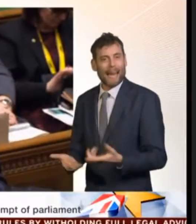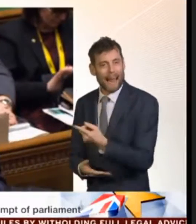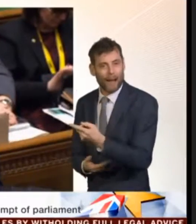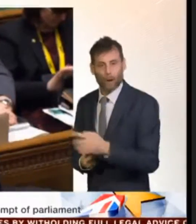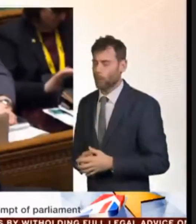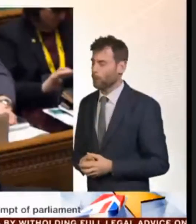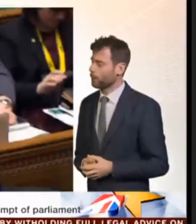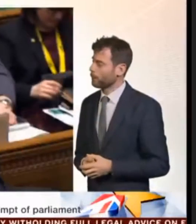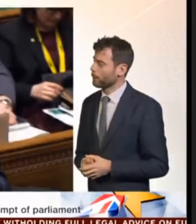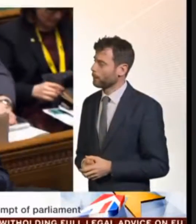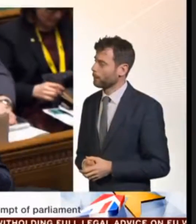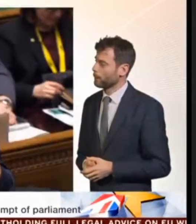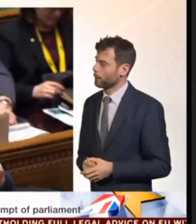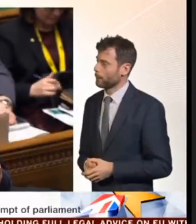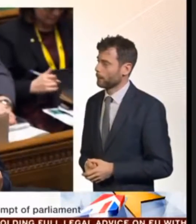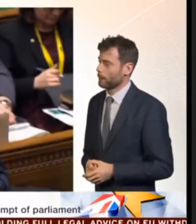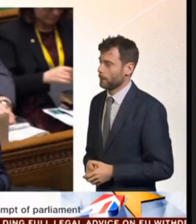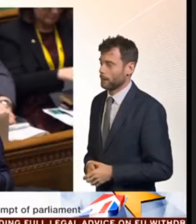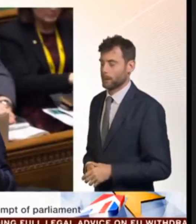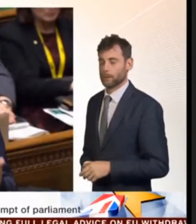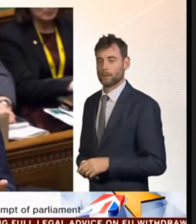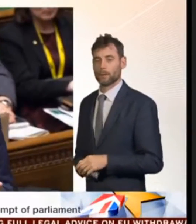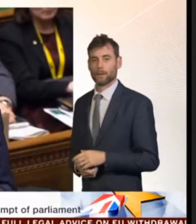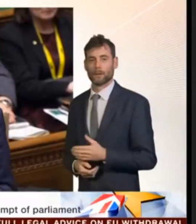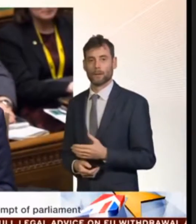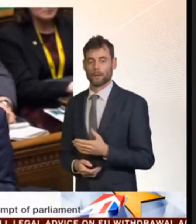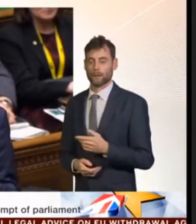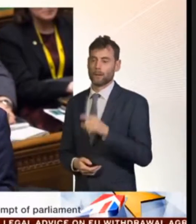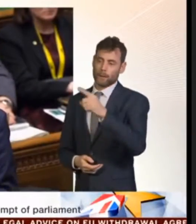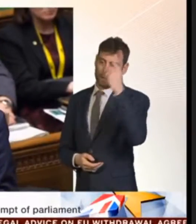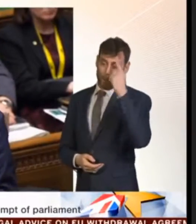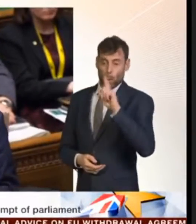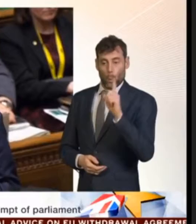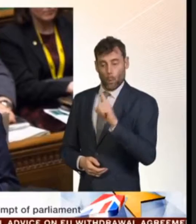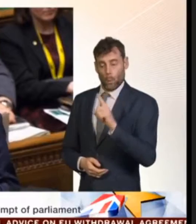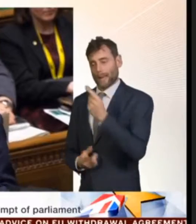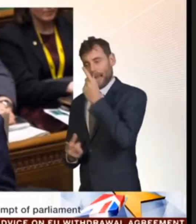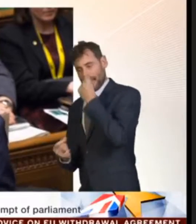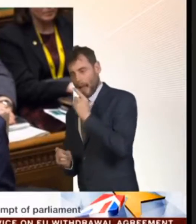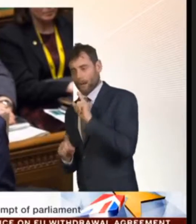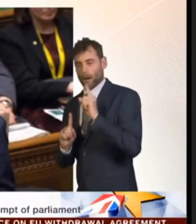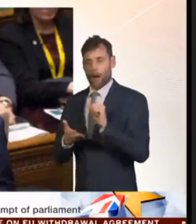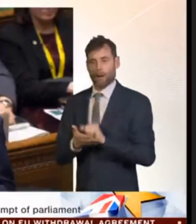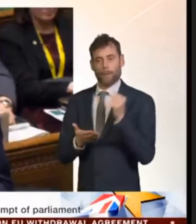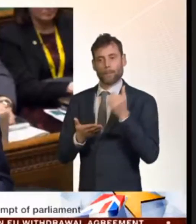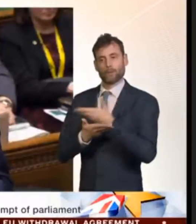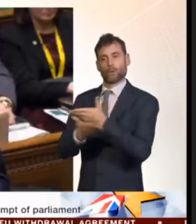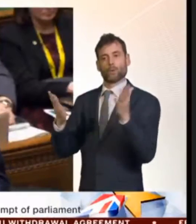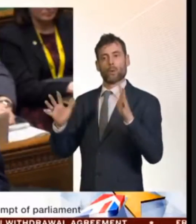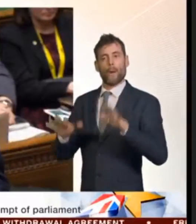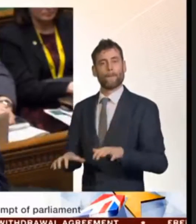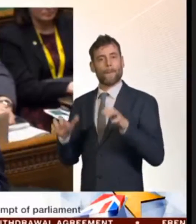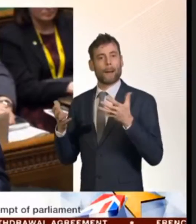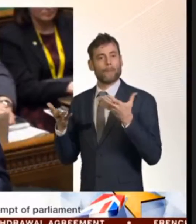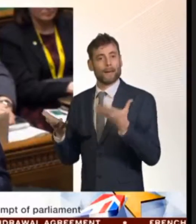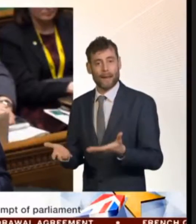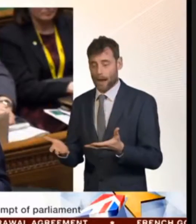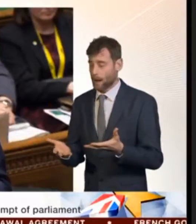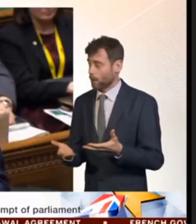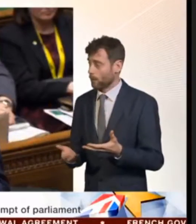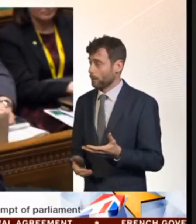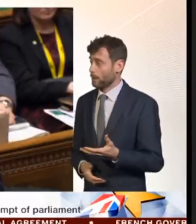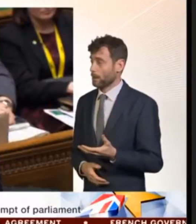alongside the issues about what and should not be made available to members of Parliament or to the public, maybe it's because this decision has laid bare